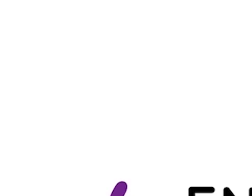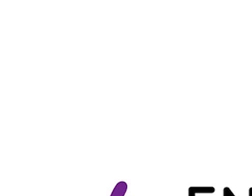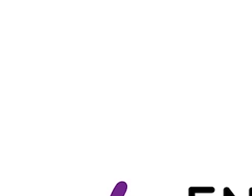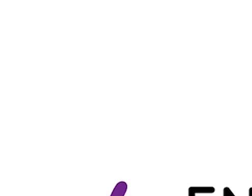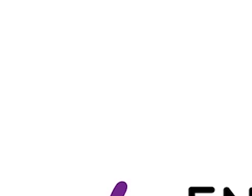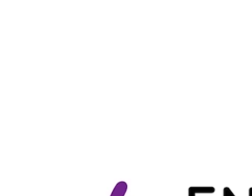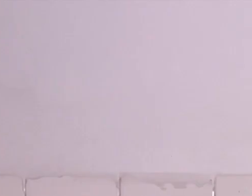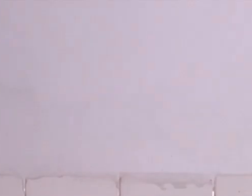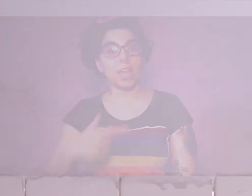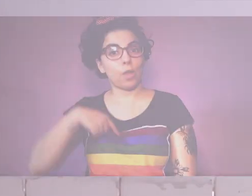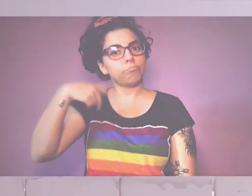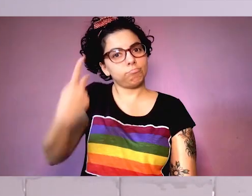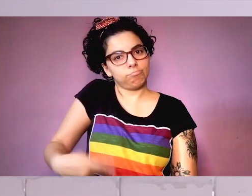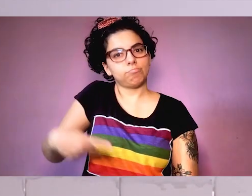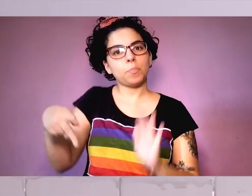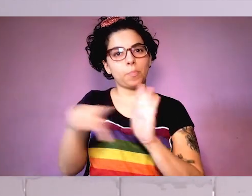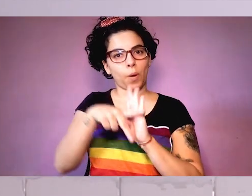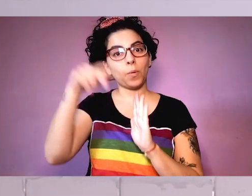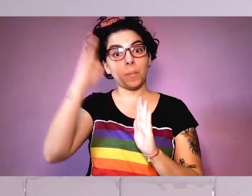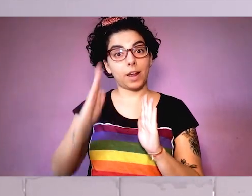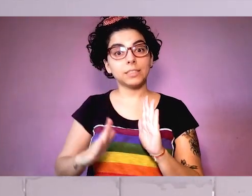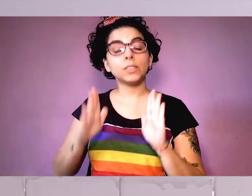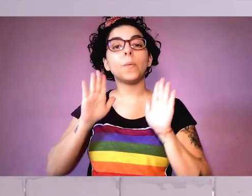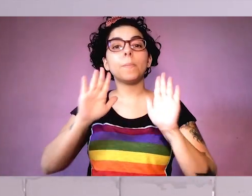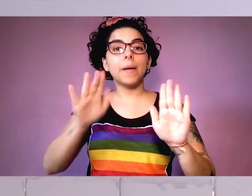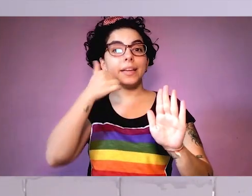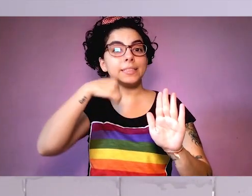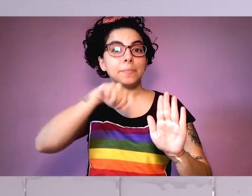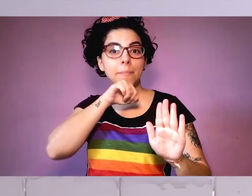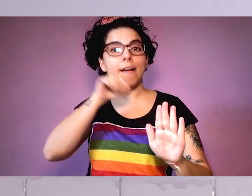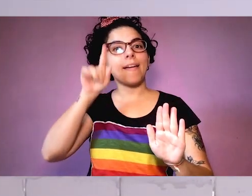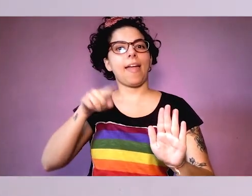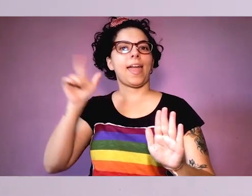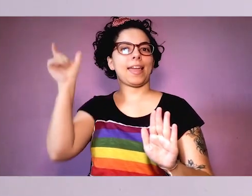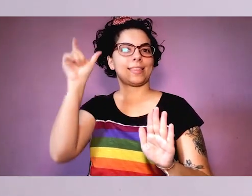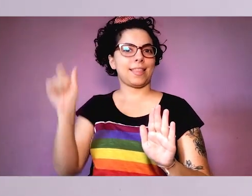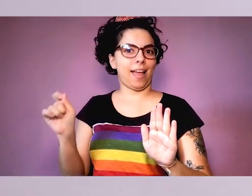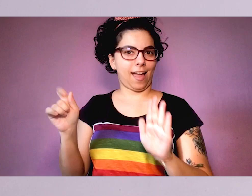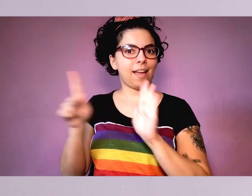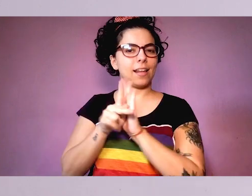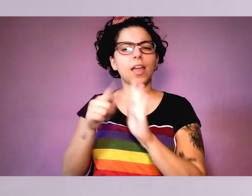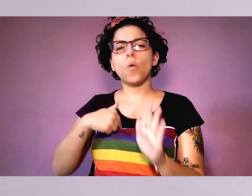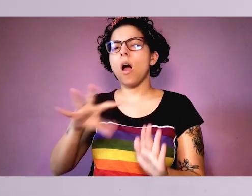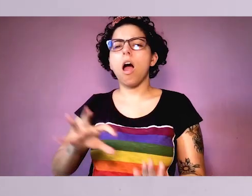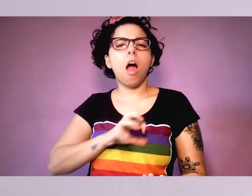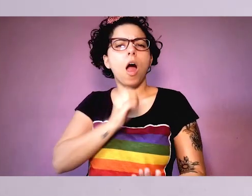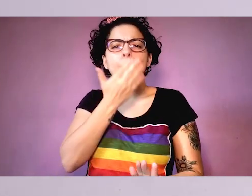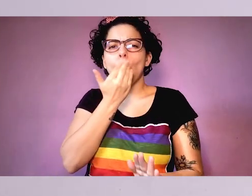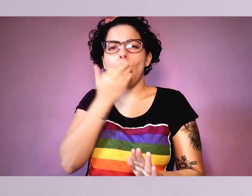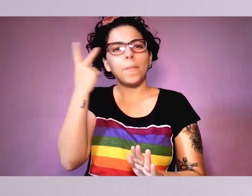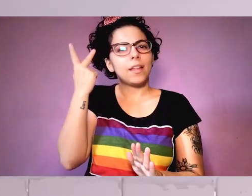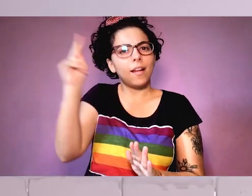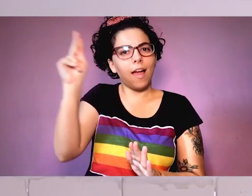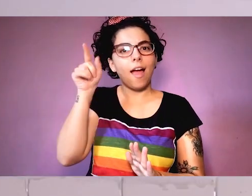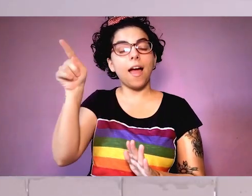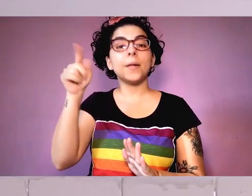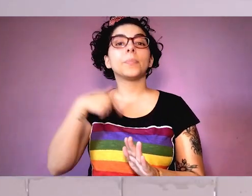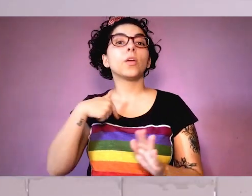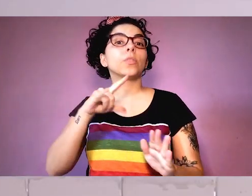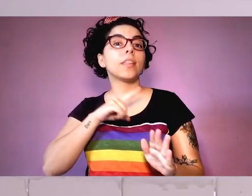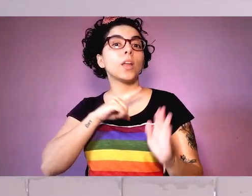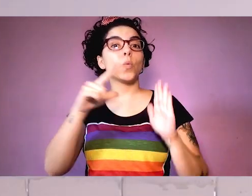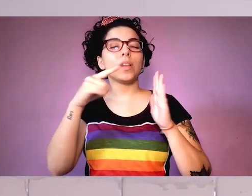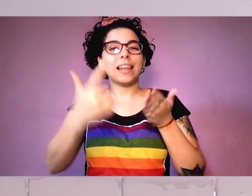without I. I'm from Brazil, but my mother is Italian and I love Italian food. I have